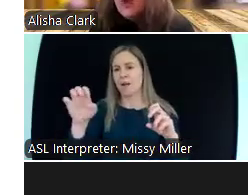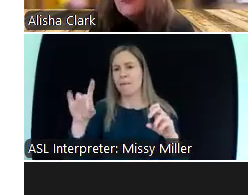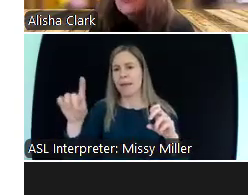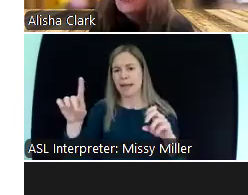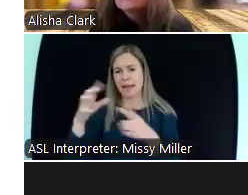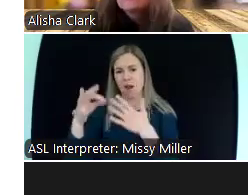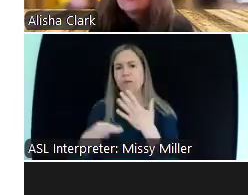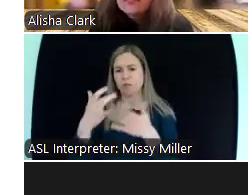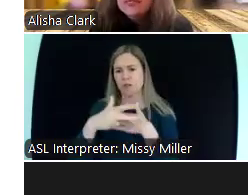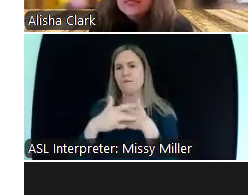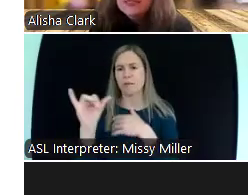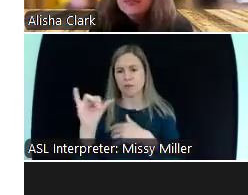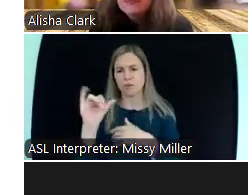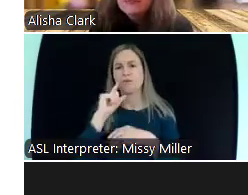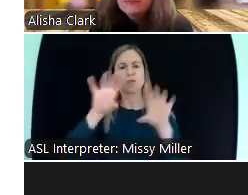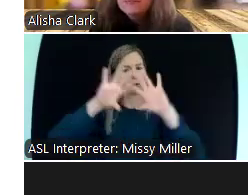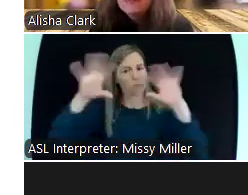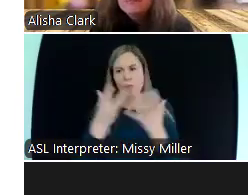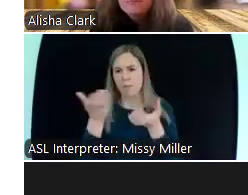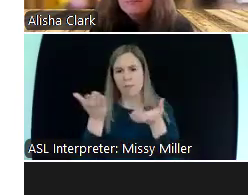some wraparound services.